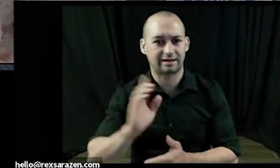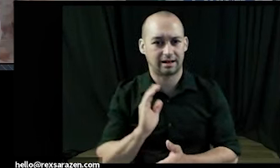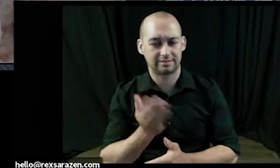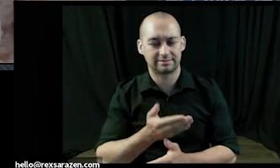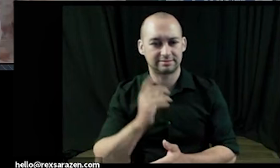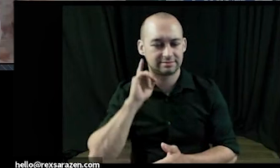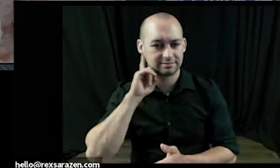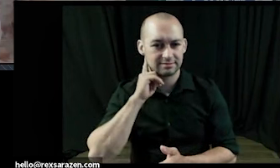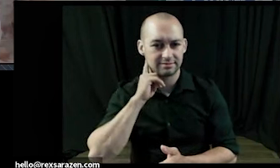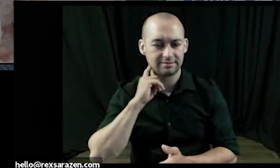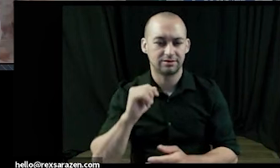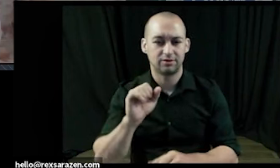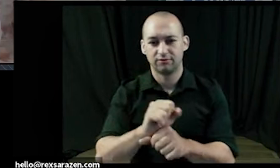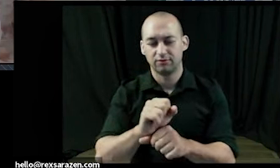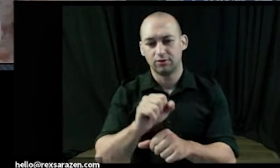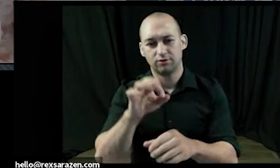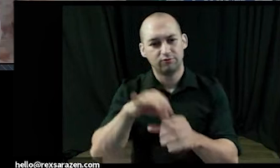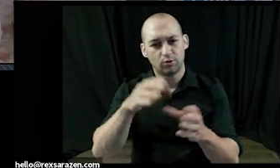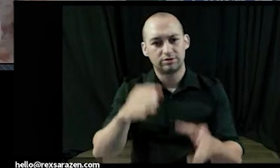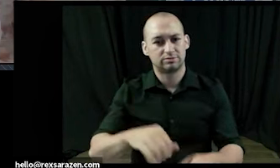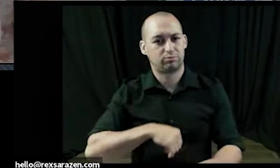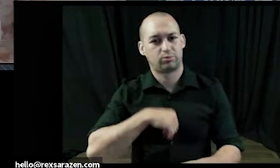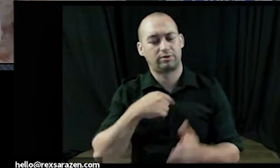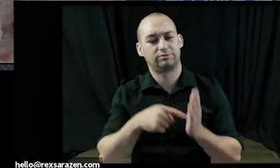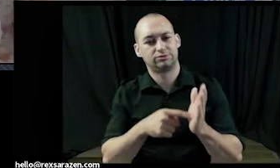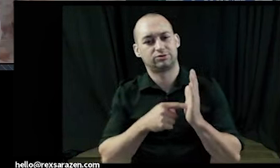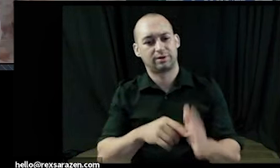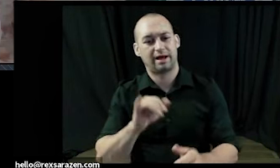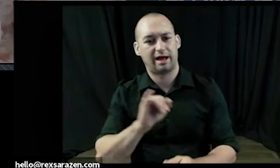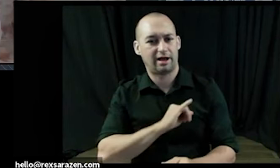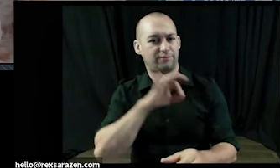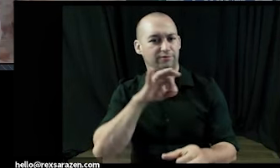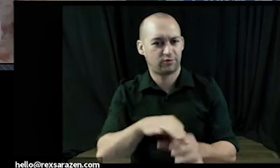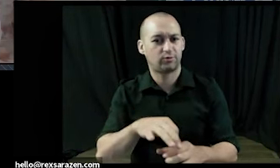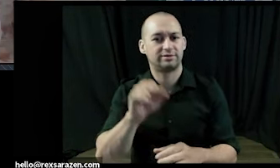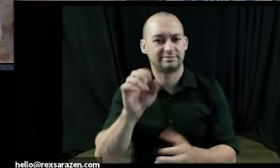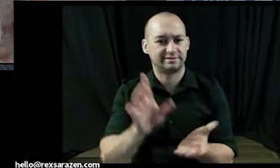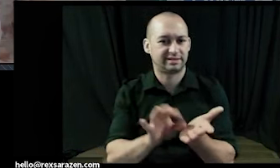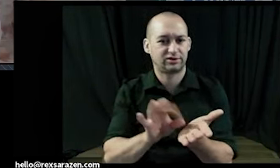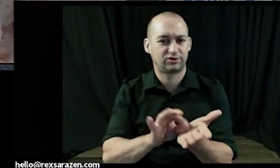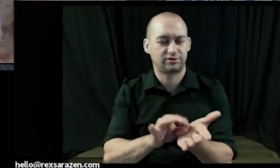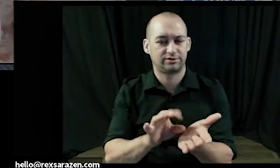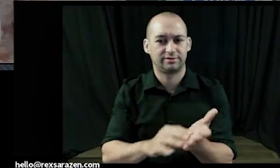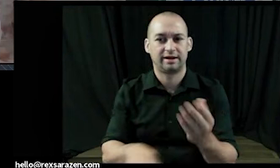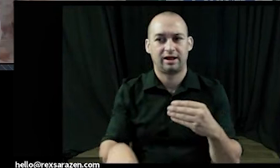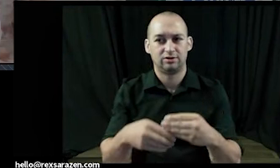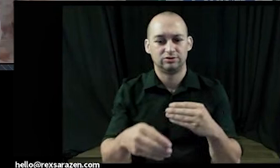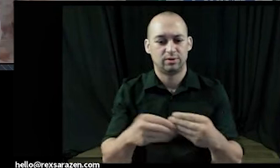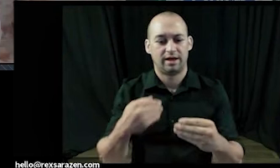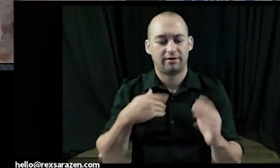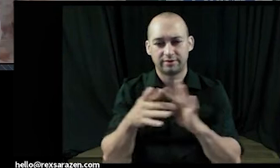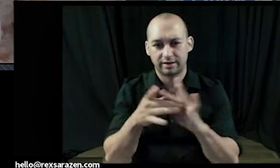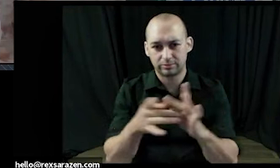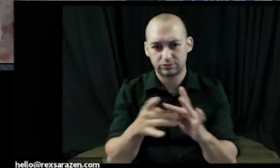are proudly displaying their I voted stickers. And we also have captions